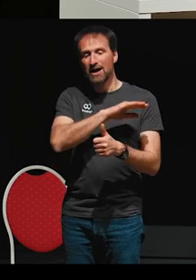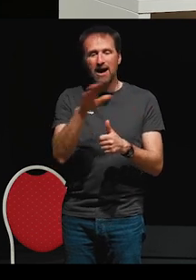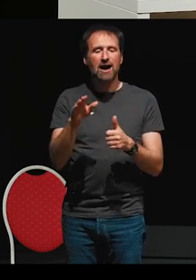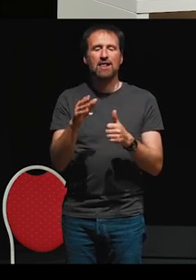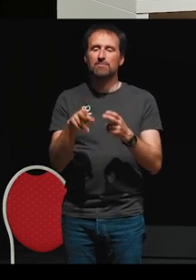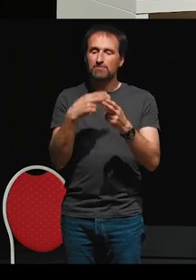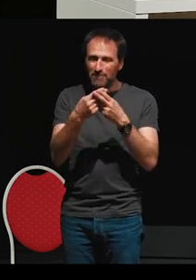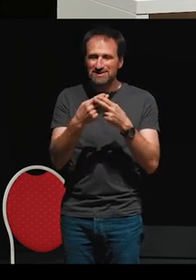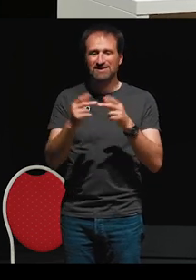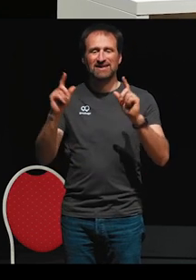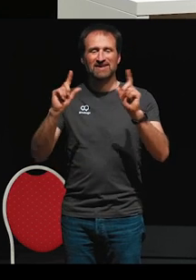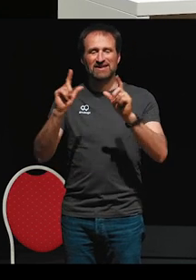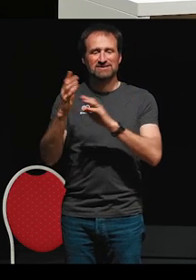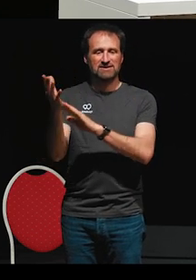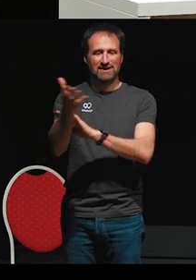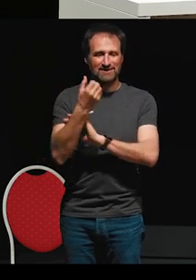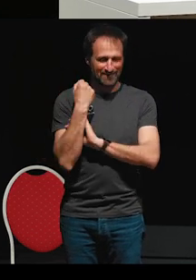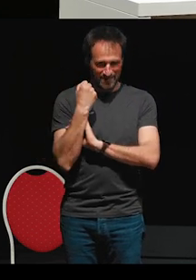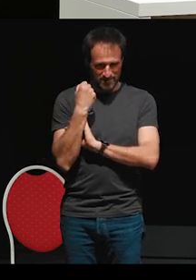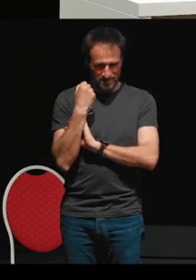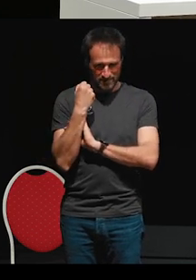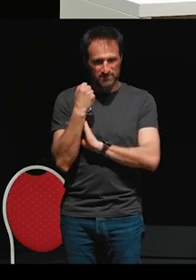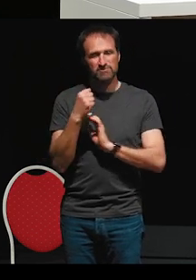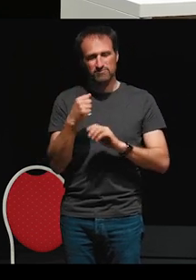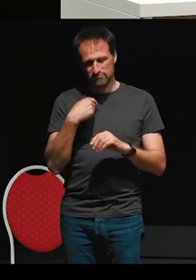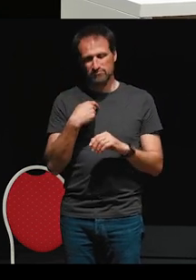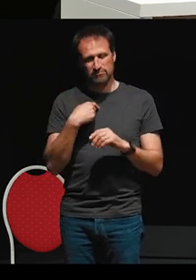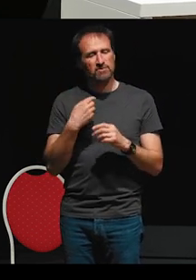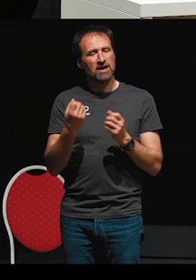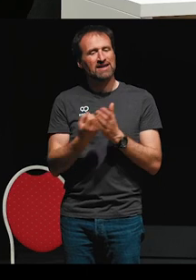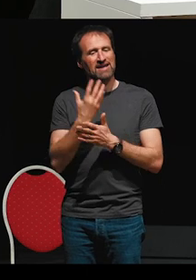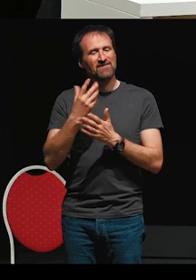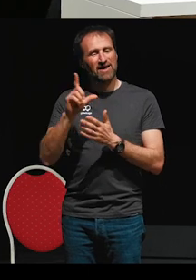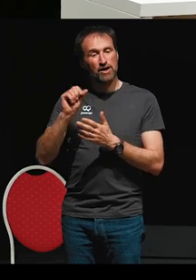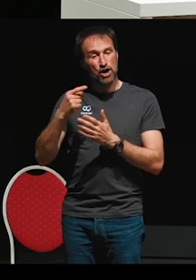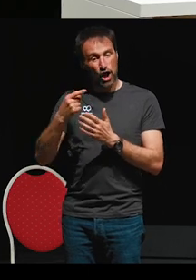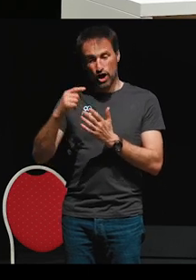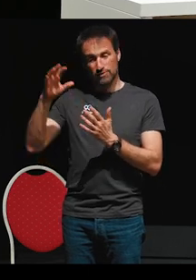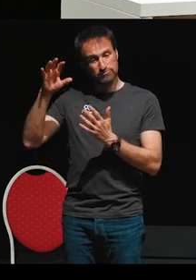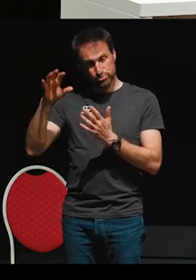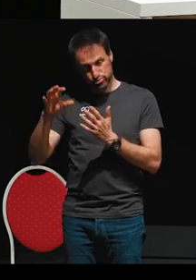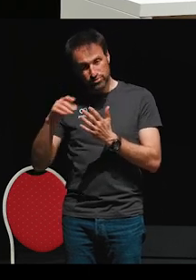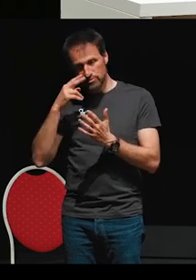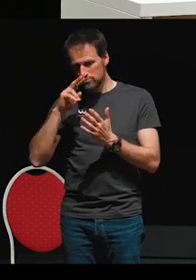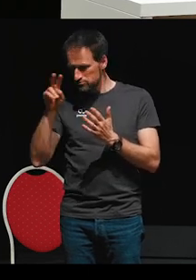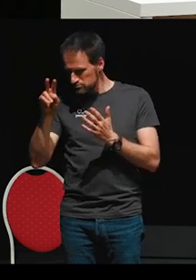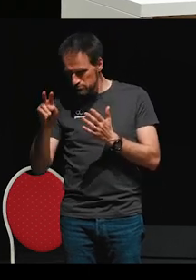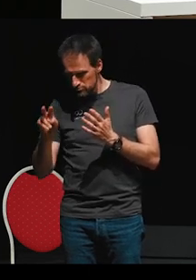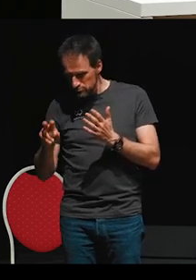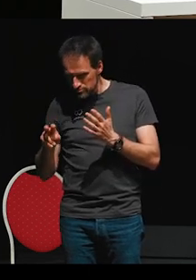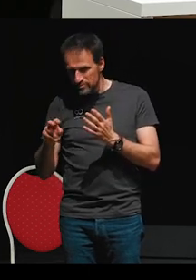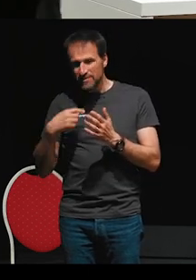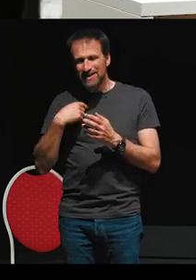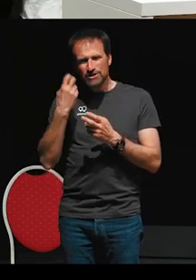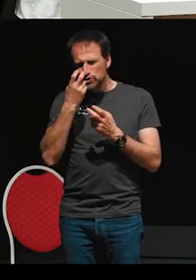events. I'm running a query on my event log, and the action that I'm running is the action that I'm